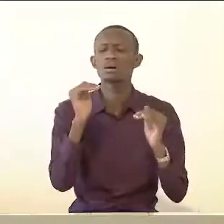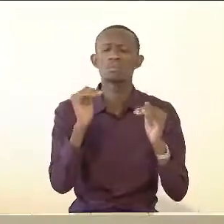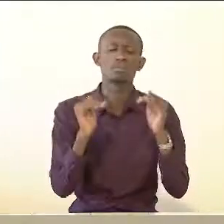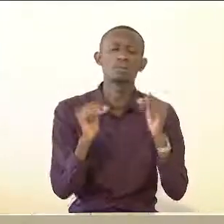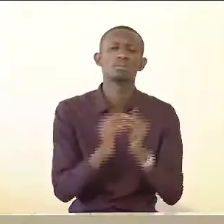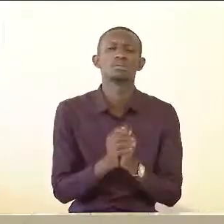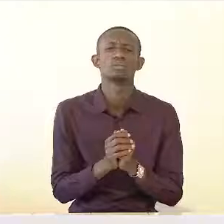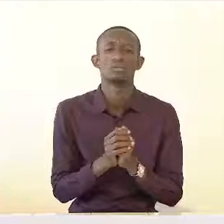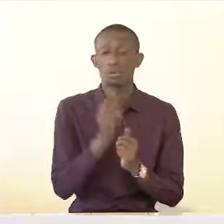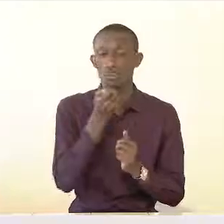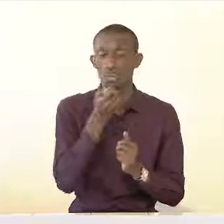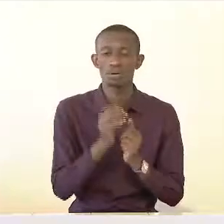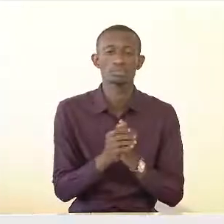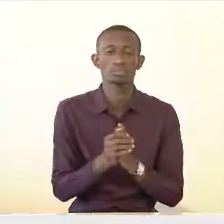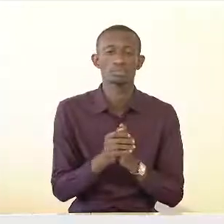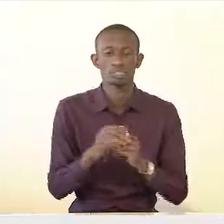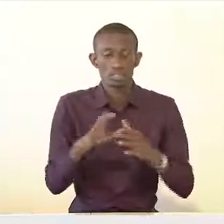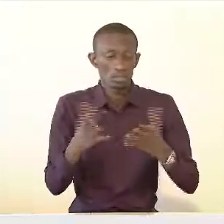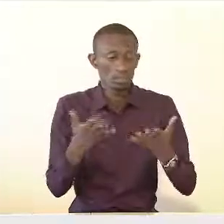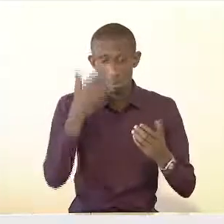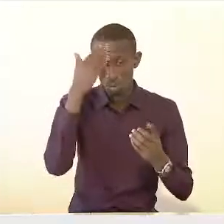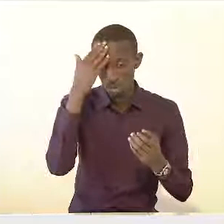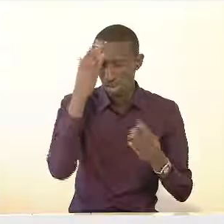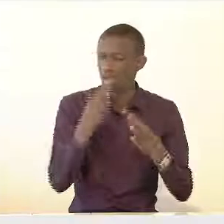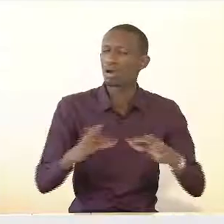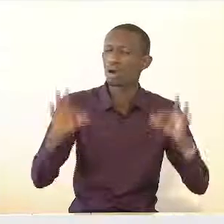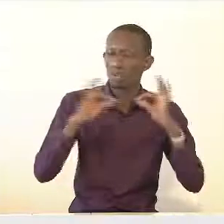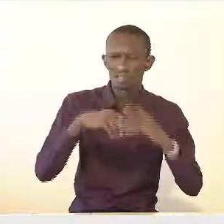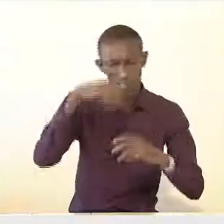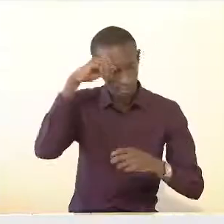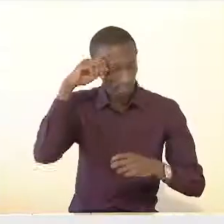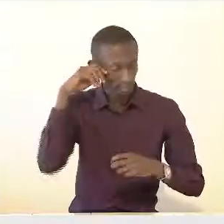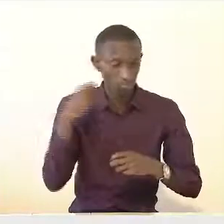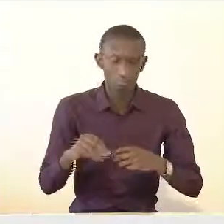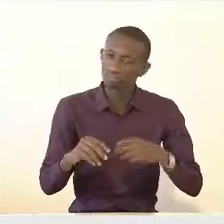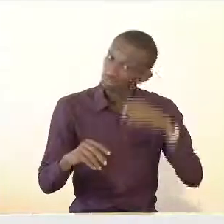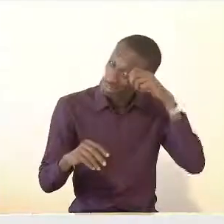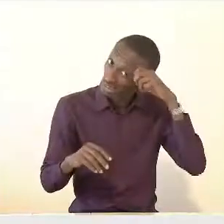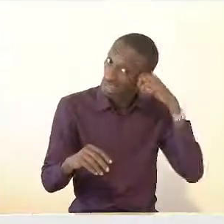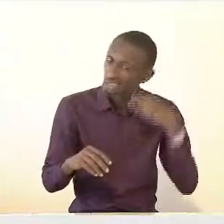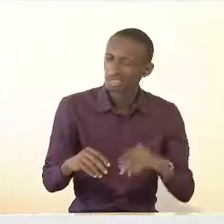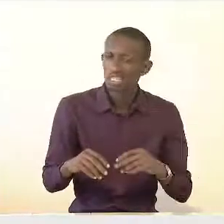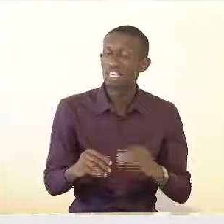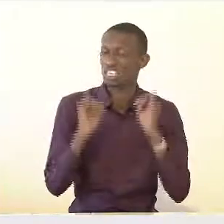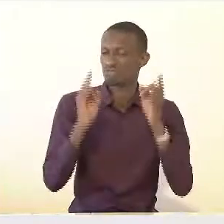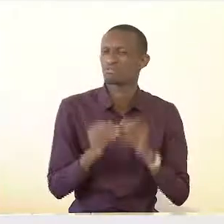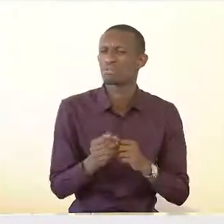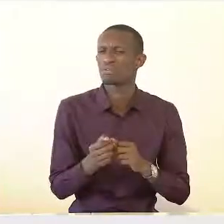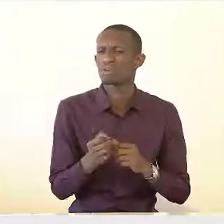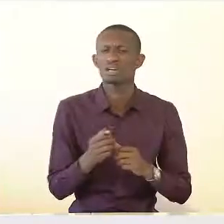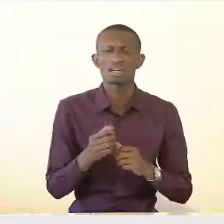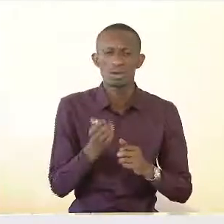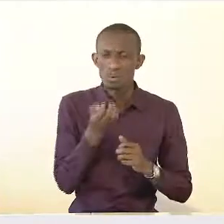is also very important to our body when it is too hot. So we are going to present we